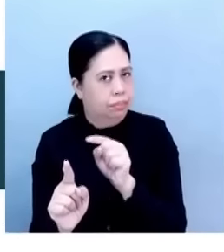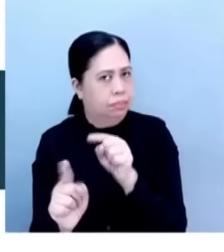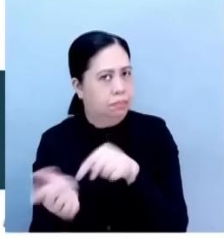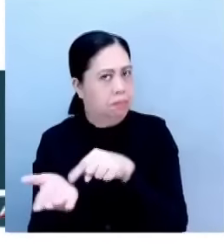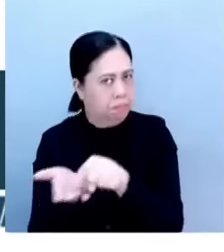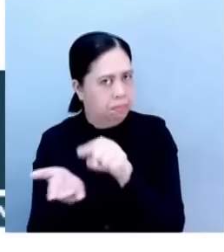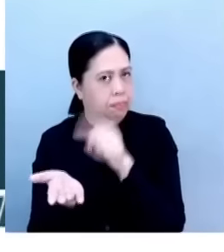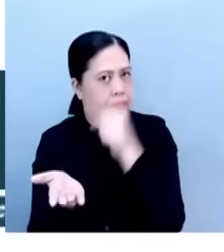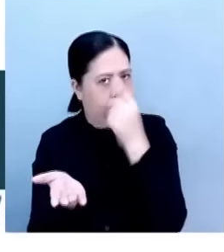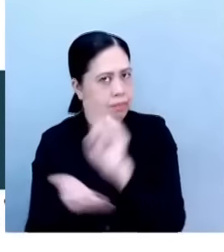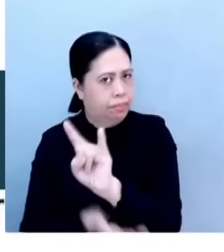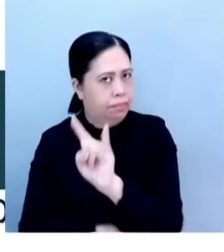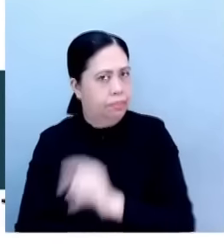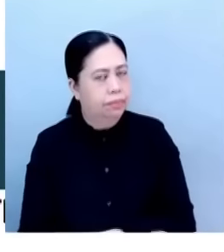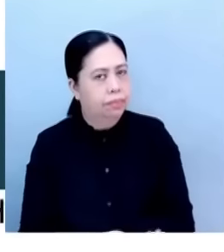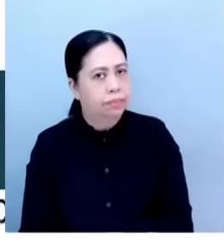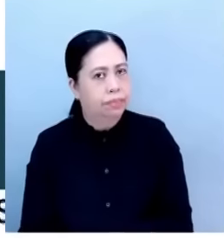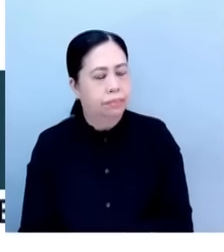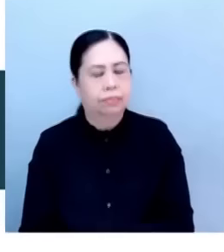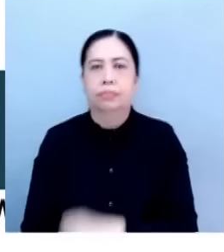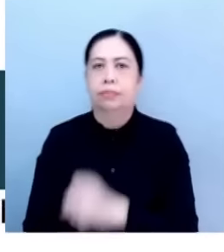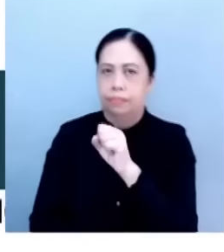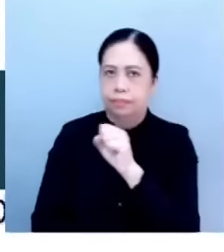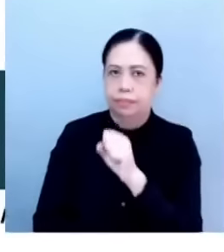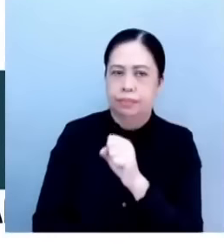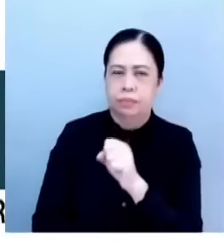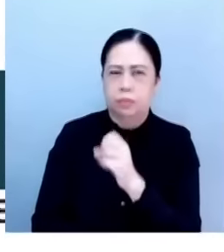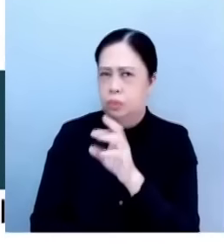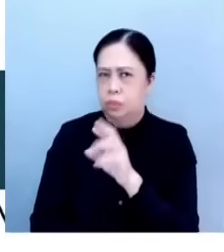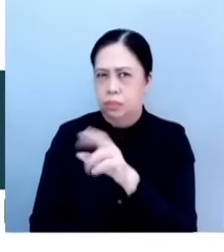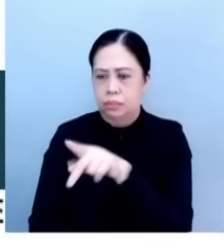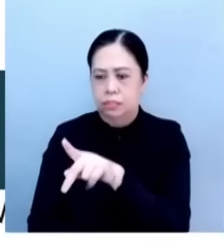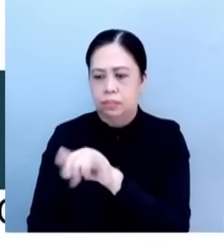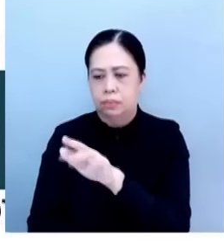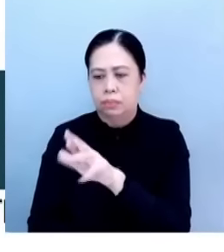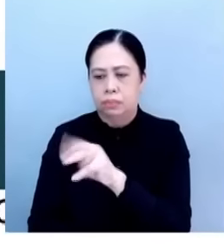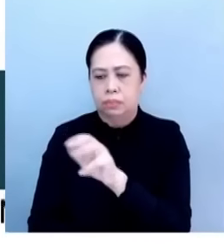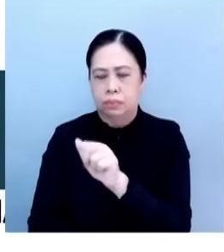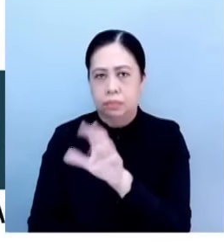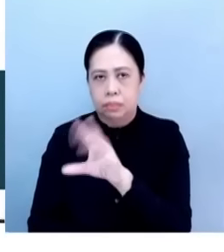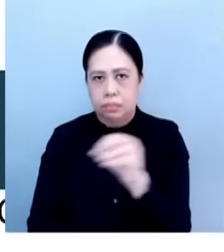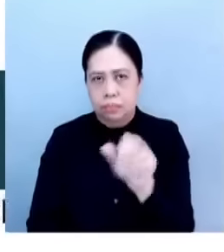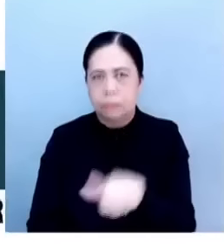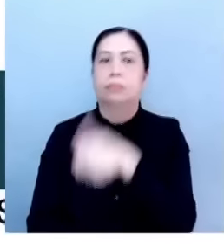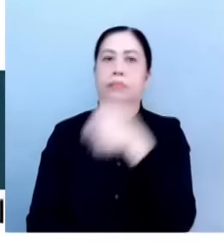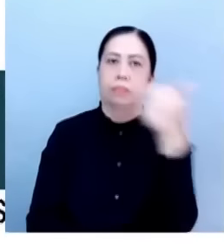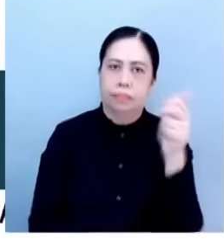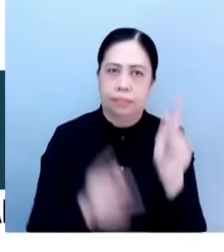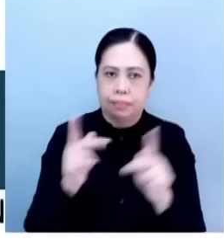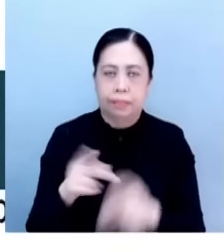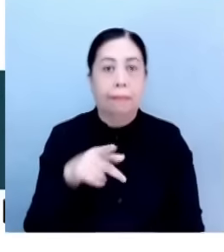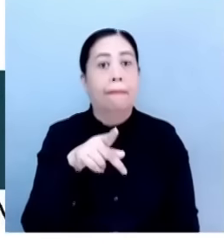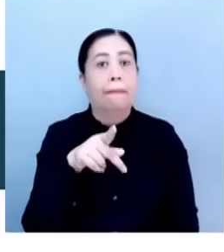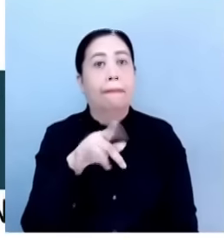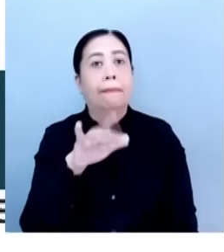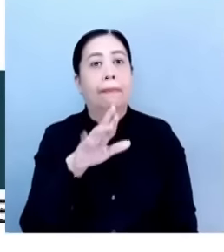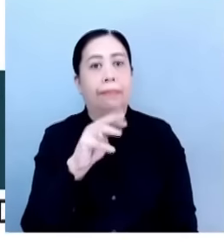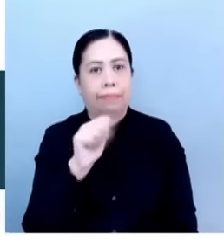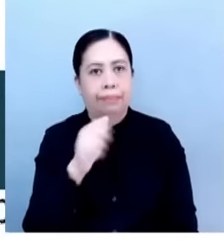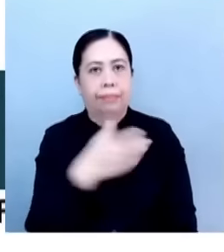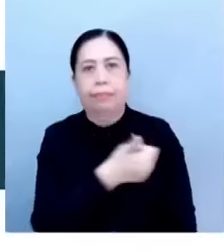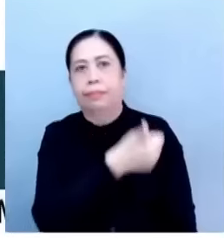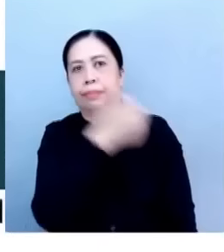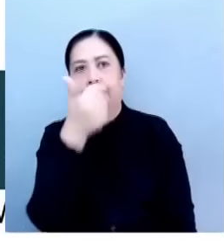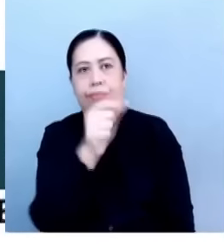ad. Yes, ma'am. Or is it Firma and other clients? Firma and other